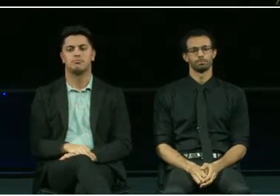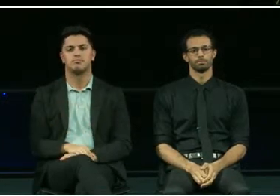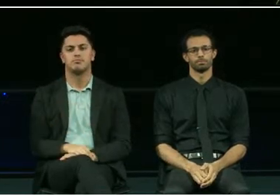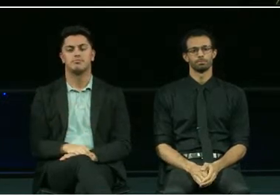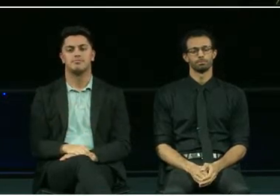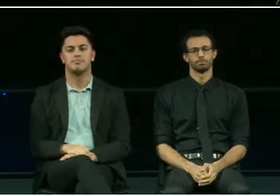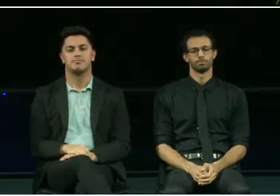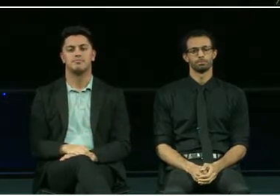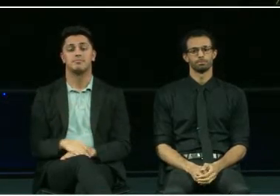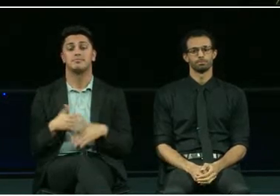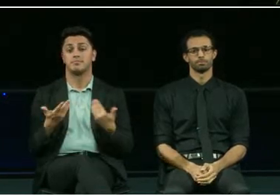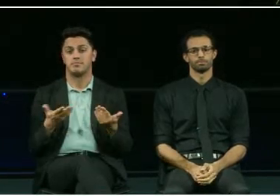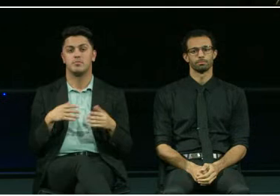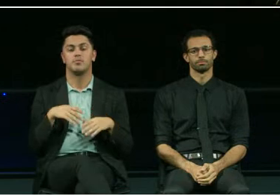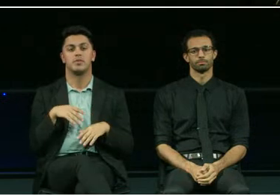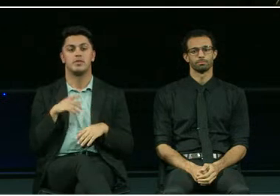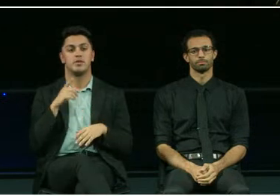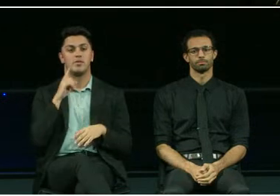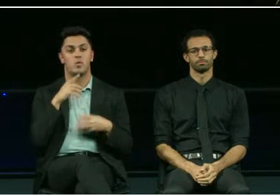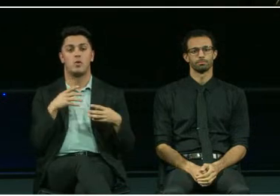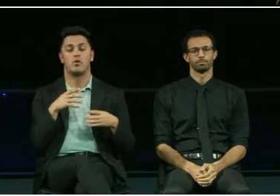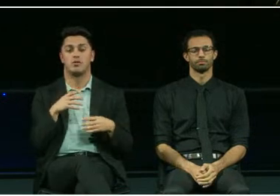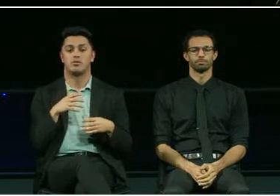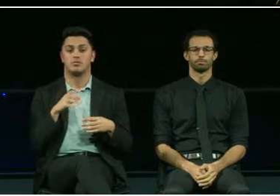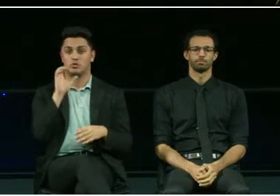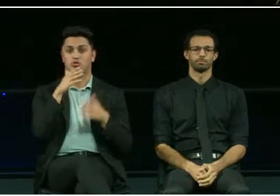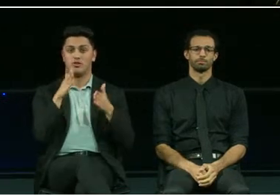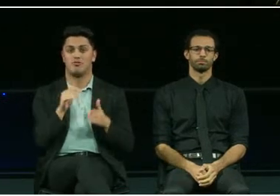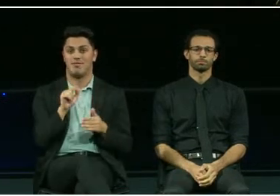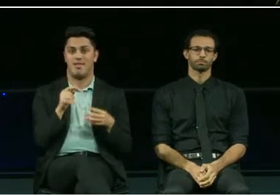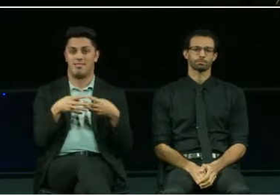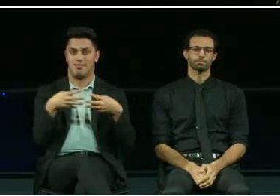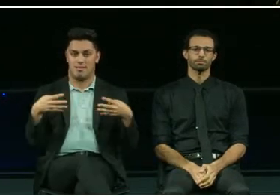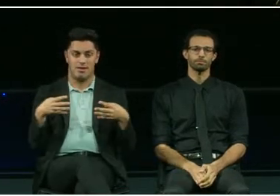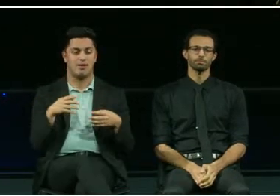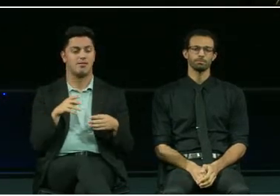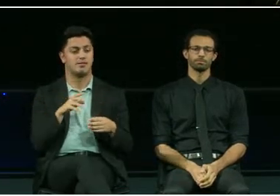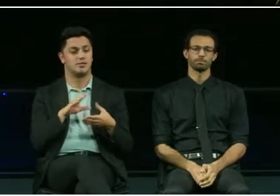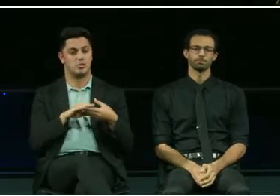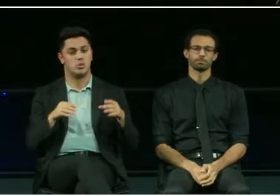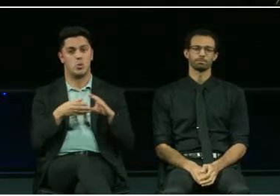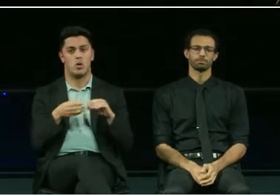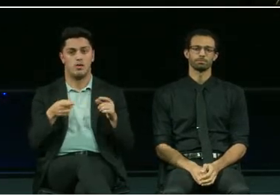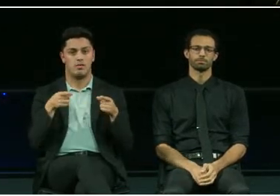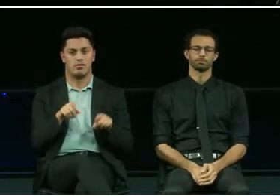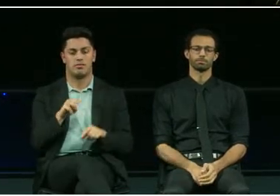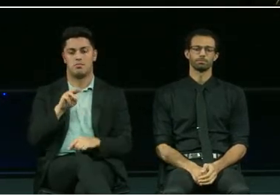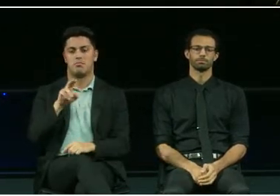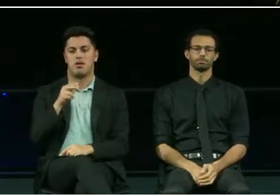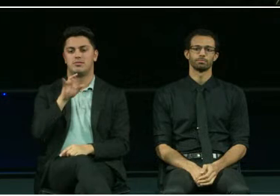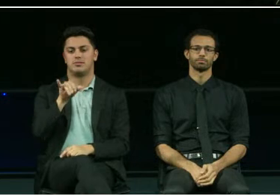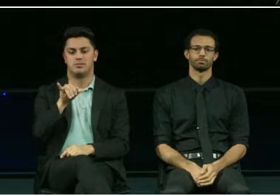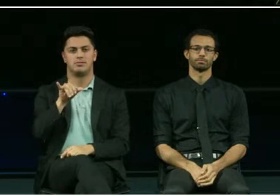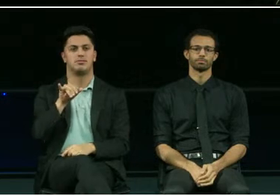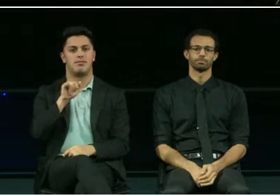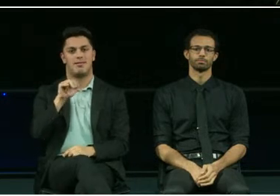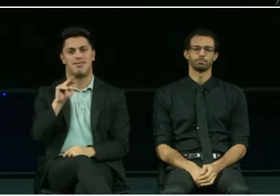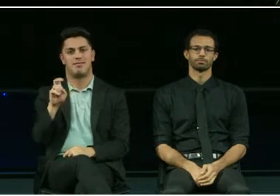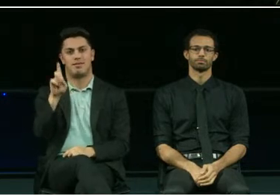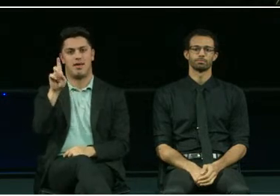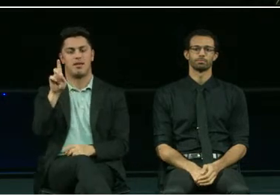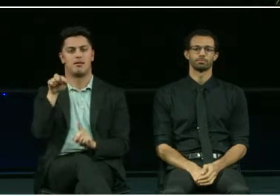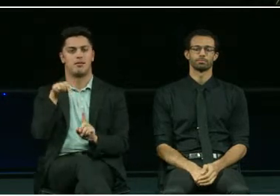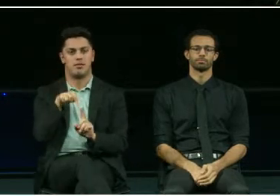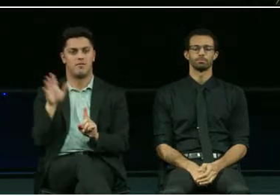And so for Stranger at the Gate, this is a story, as you mentioned, that takes place in Muncie, Indiana,